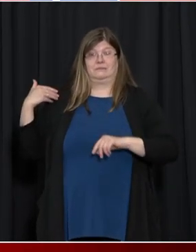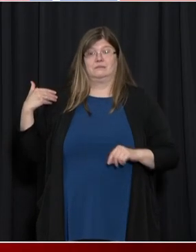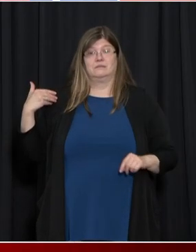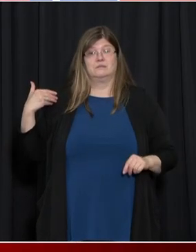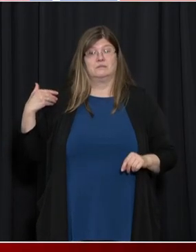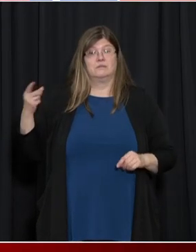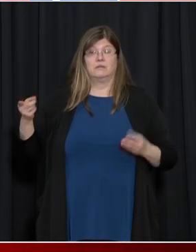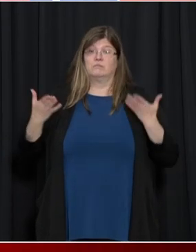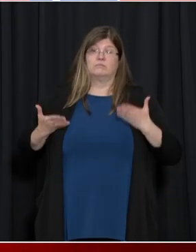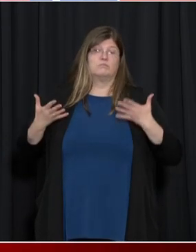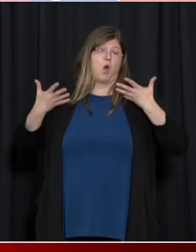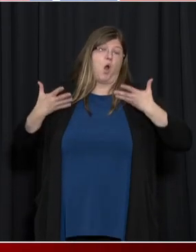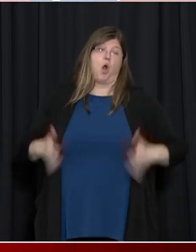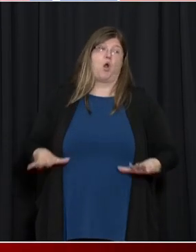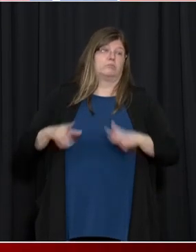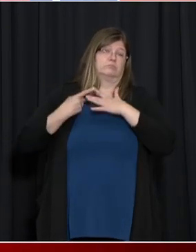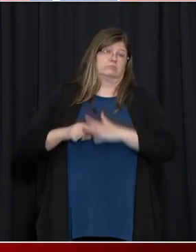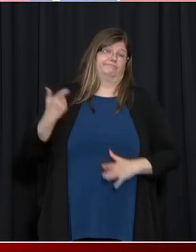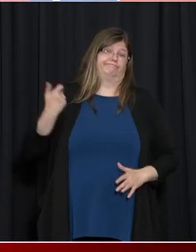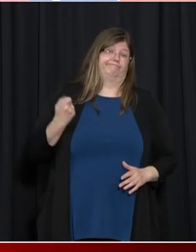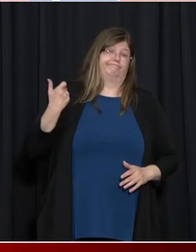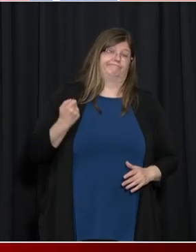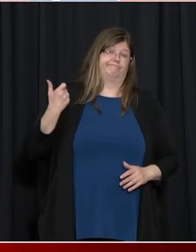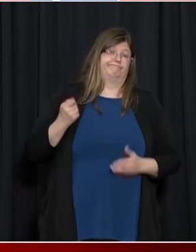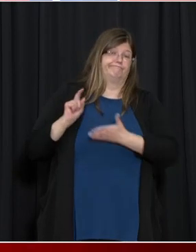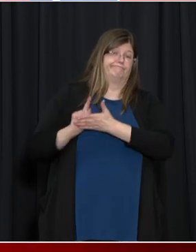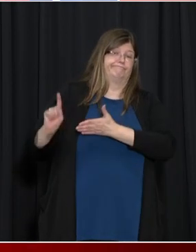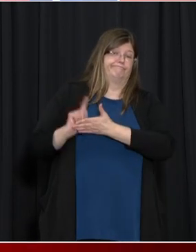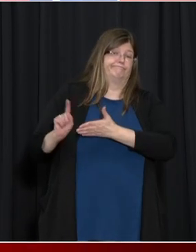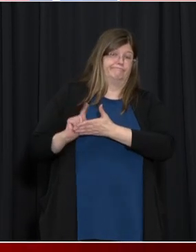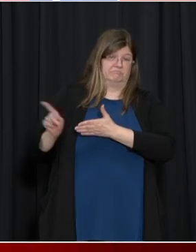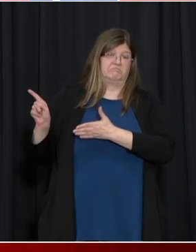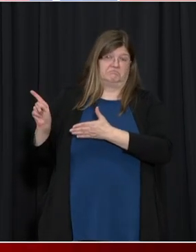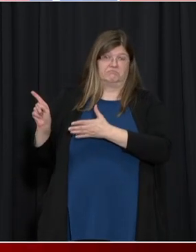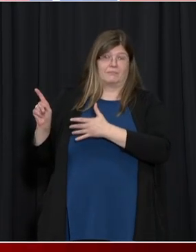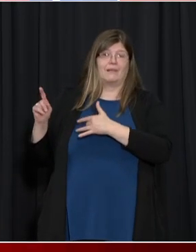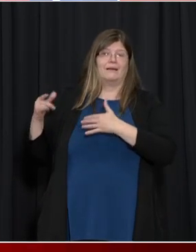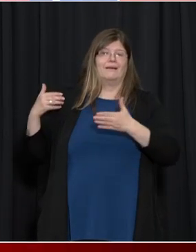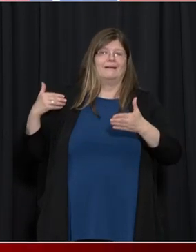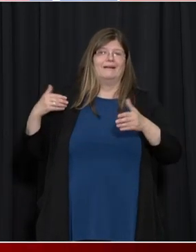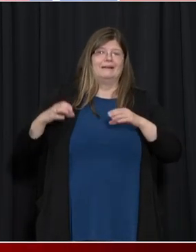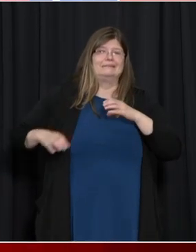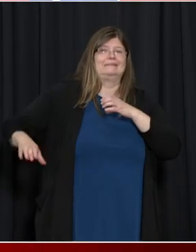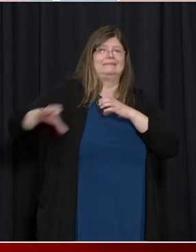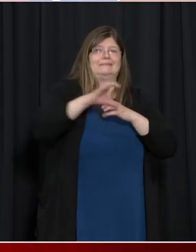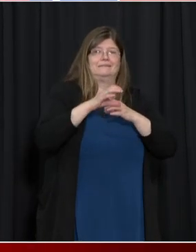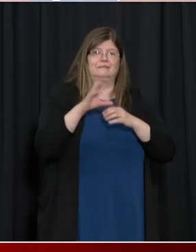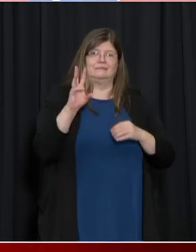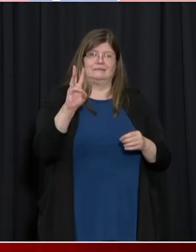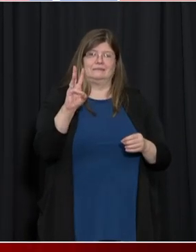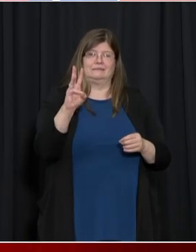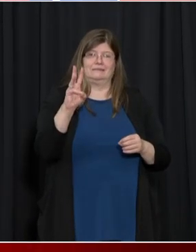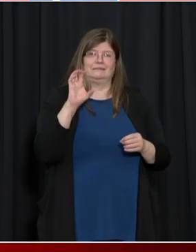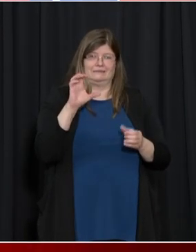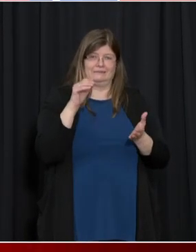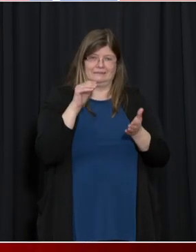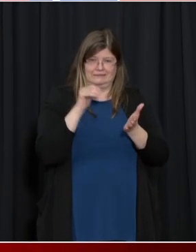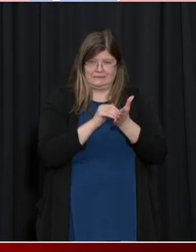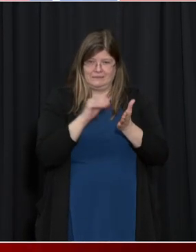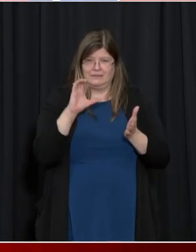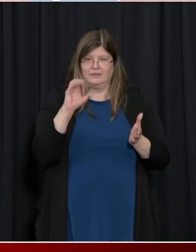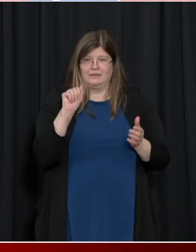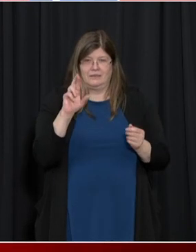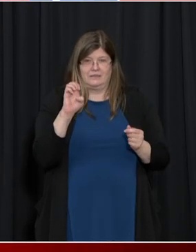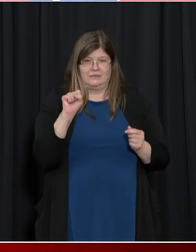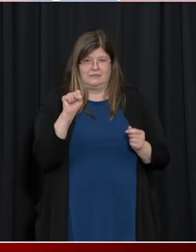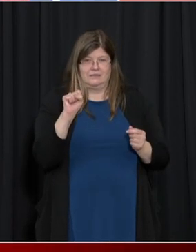receiving their weekly payments in addition to the $600 CARES payment. And if